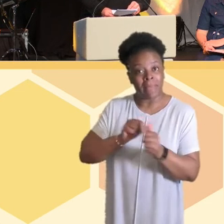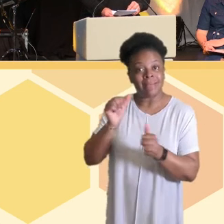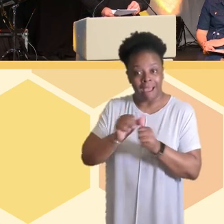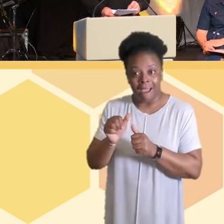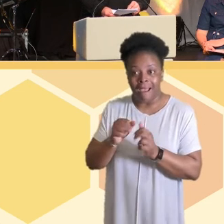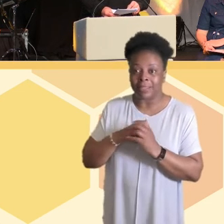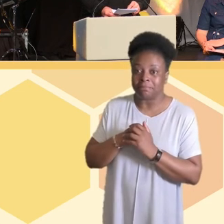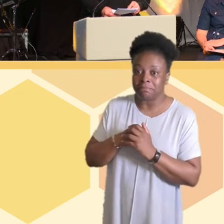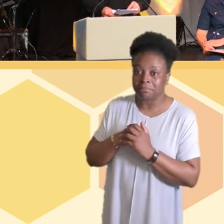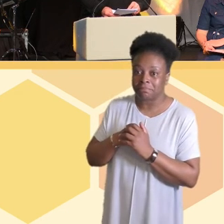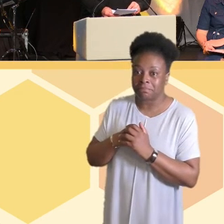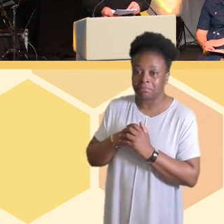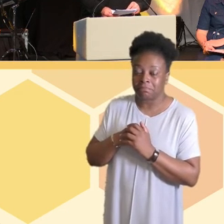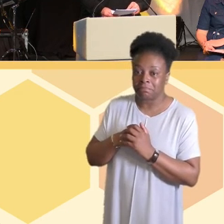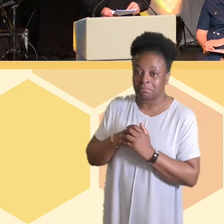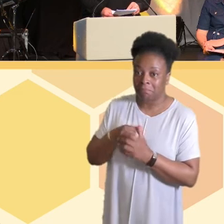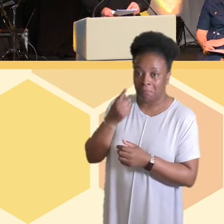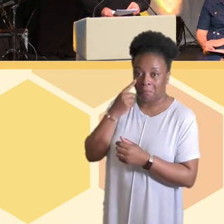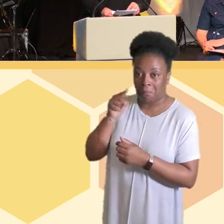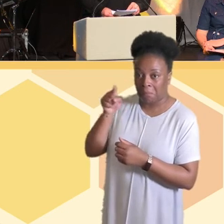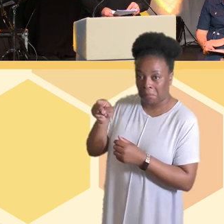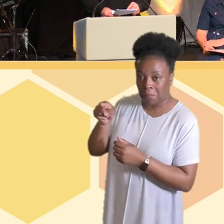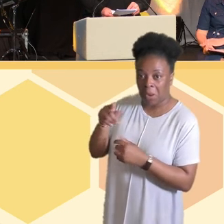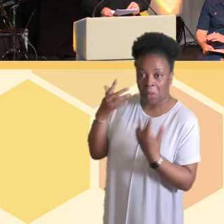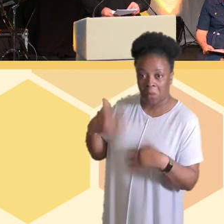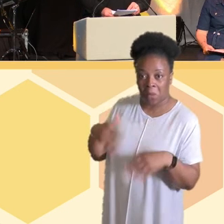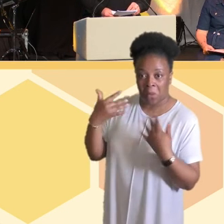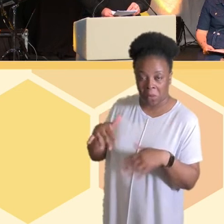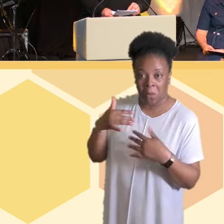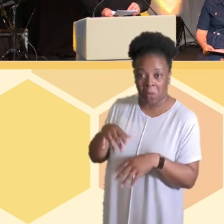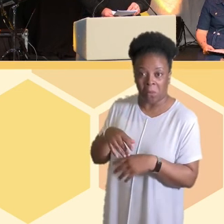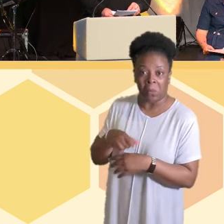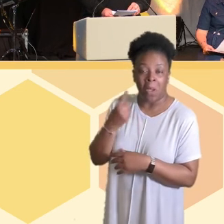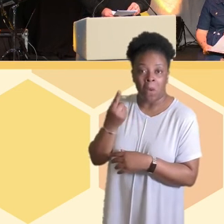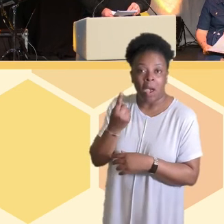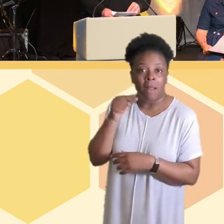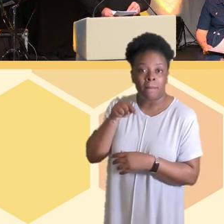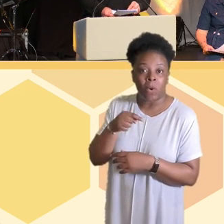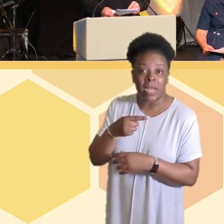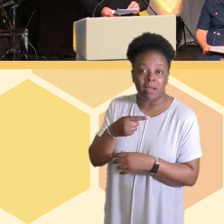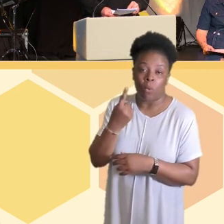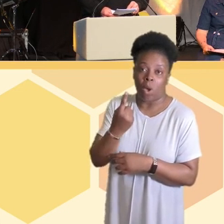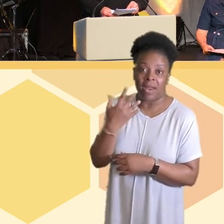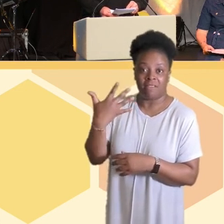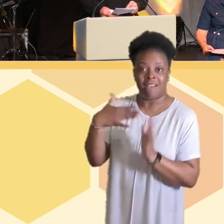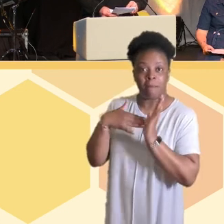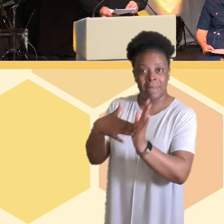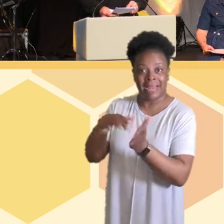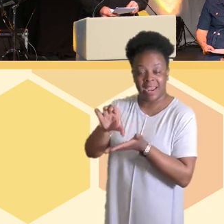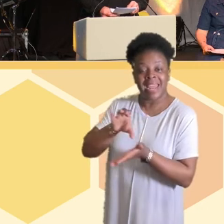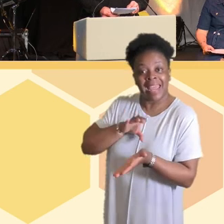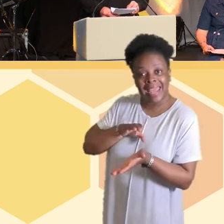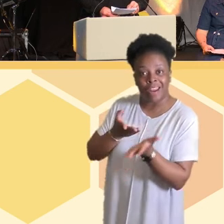million against 185,000 in 2020. It is only the high level